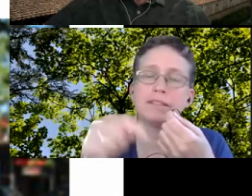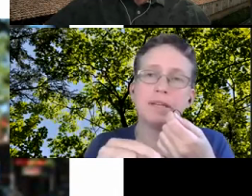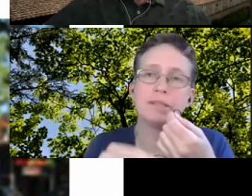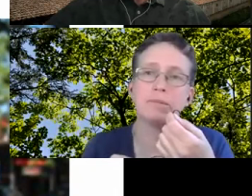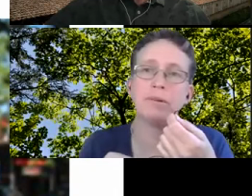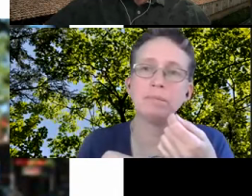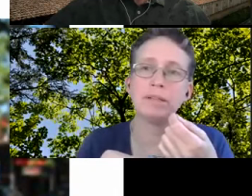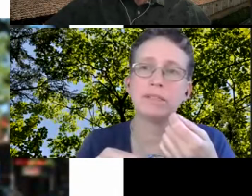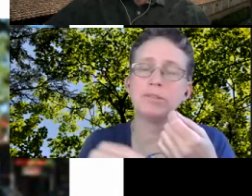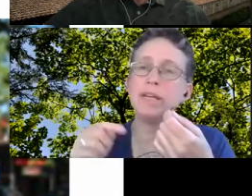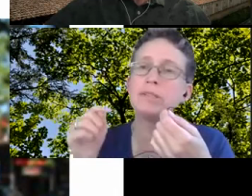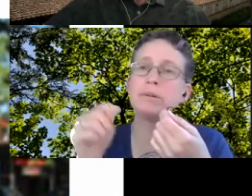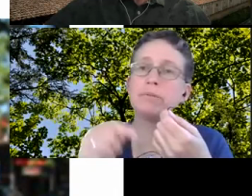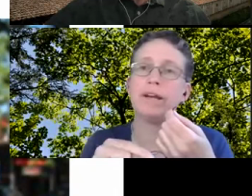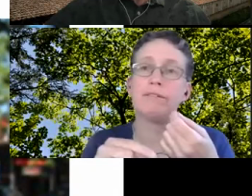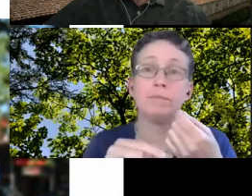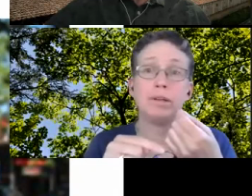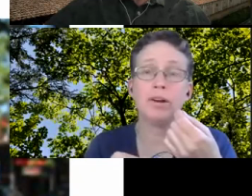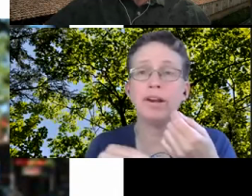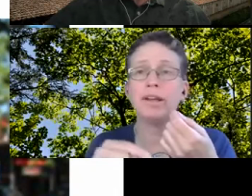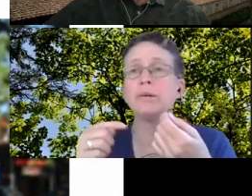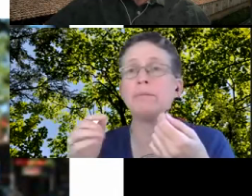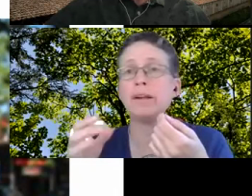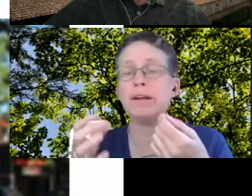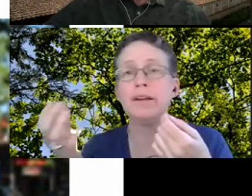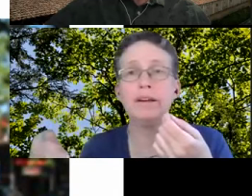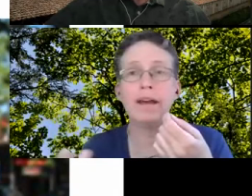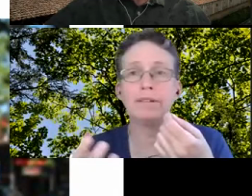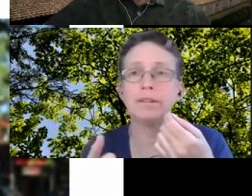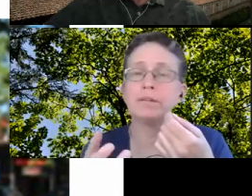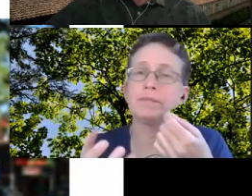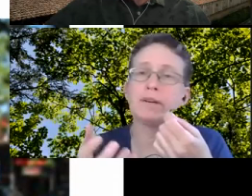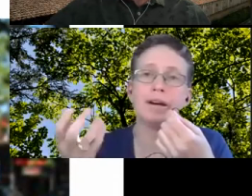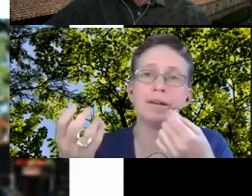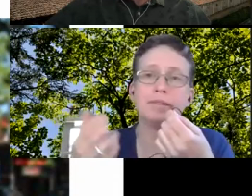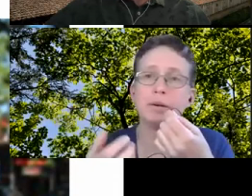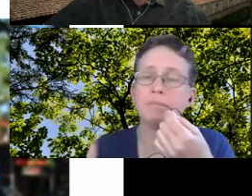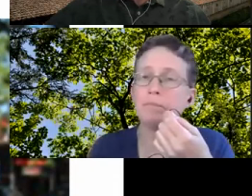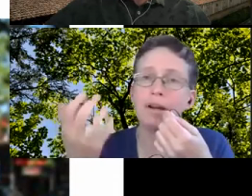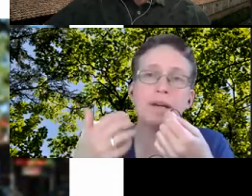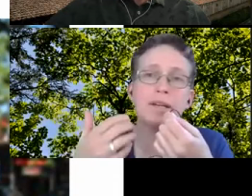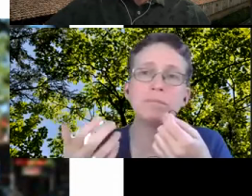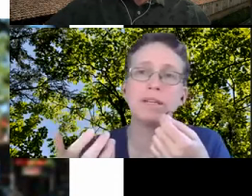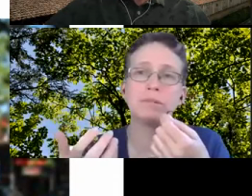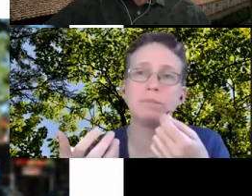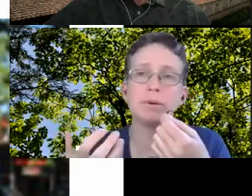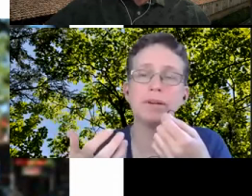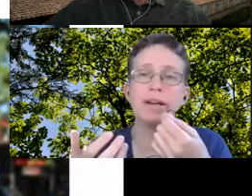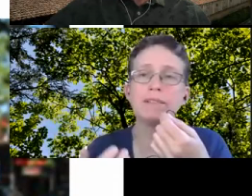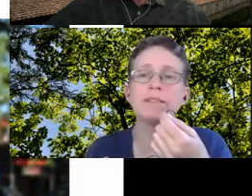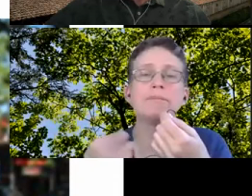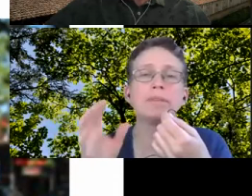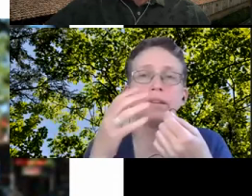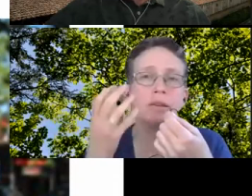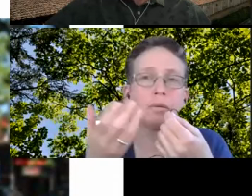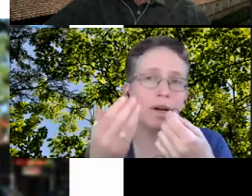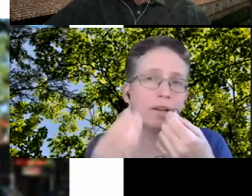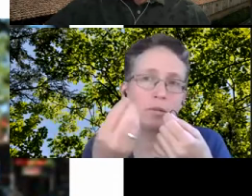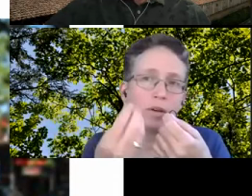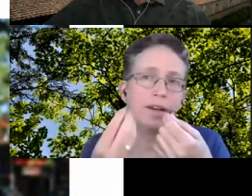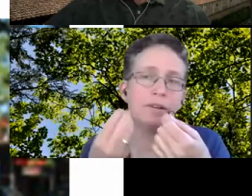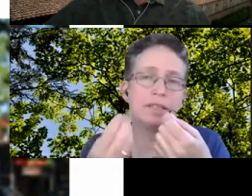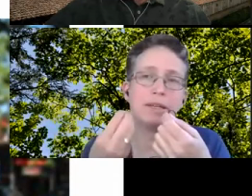This is a place where we want to plant some trees, or we want to have a community garden, or we want to have a little park bench in place for people to rest.